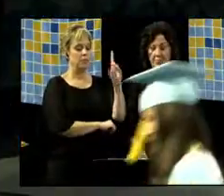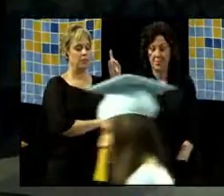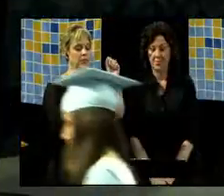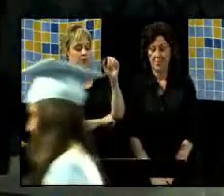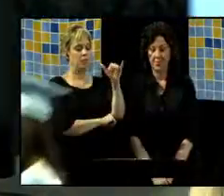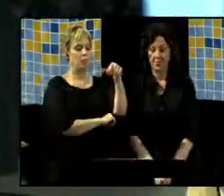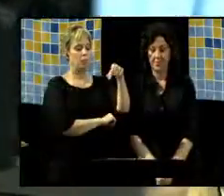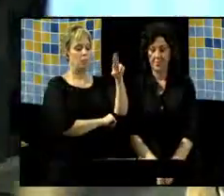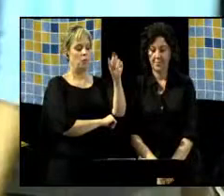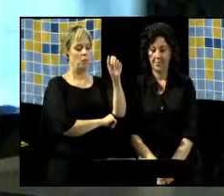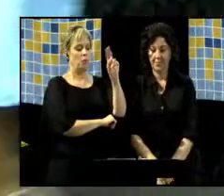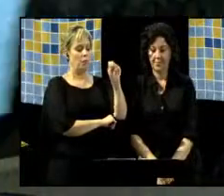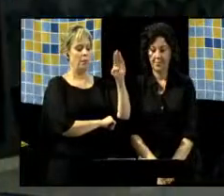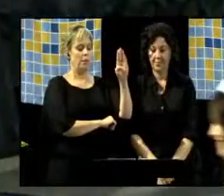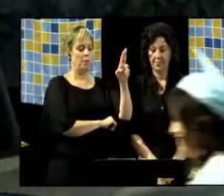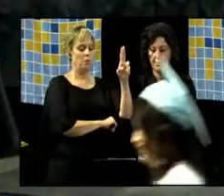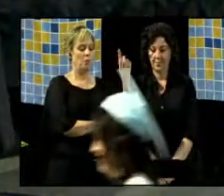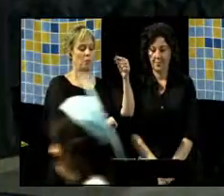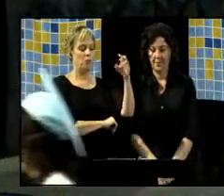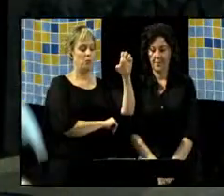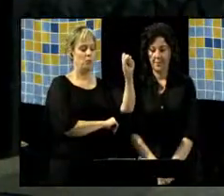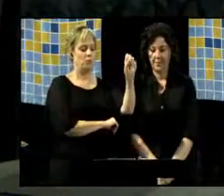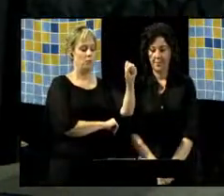Daquan Jamal Burgess,